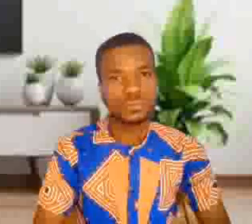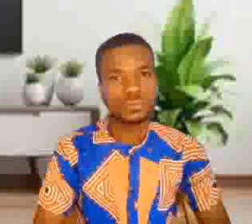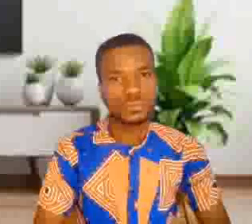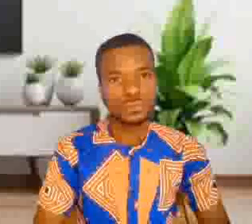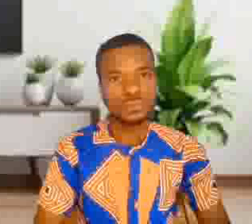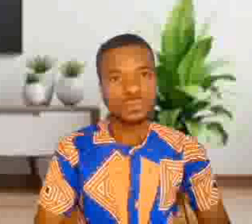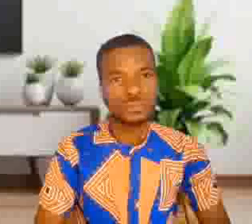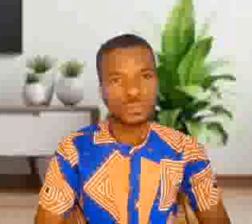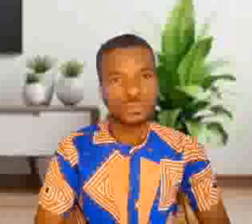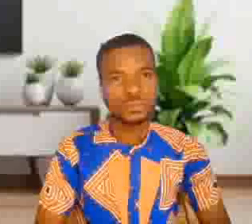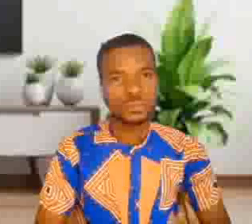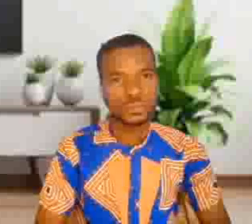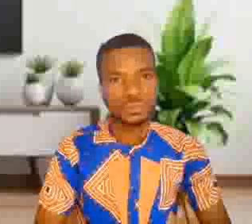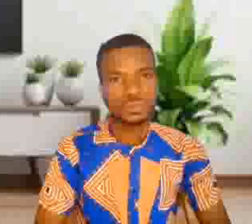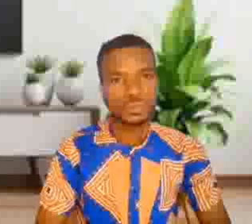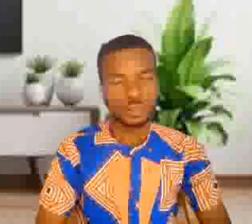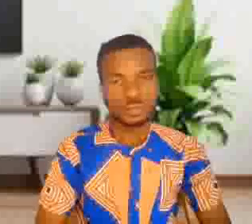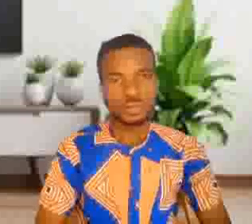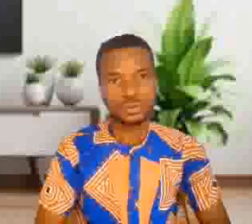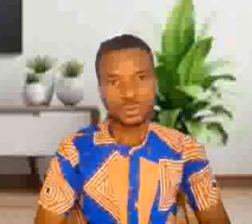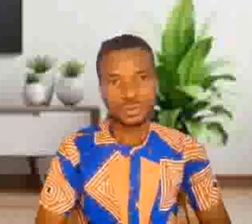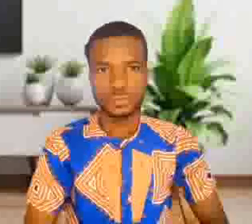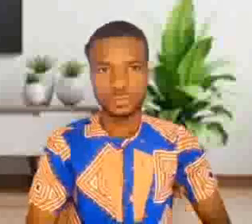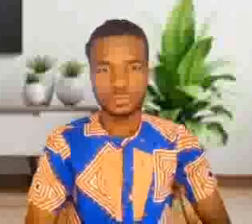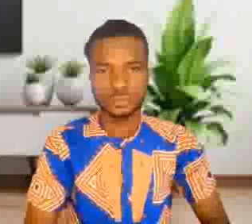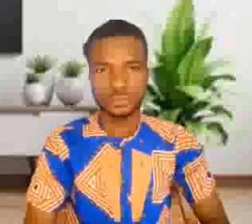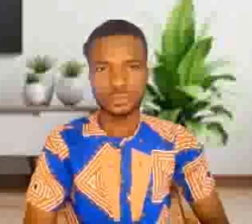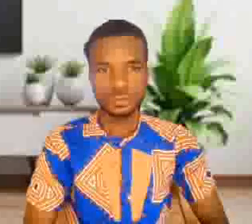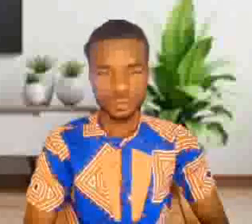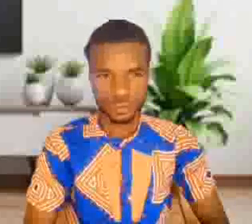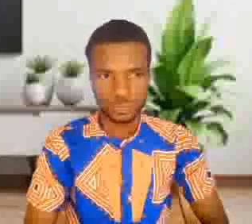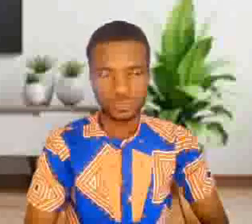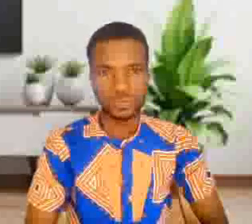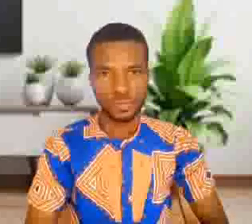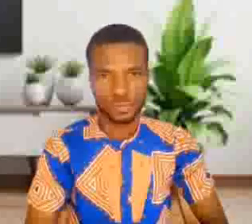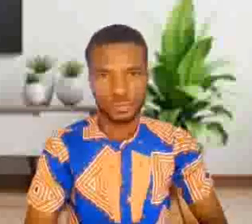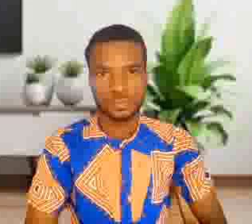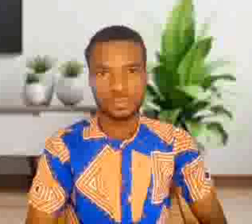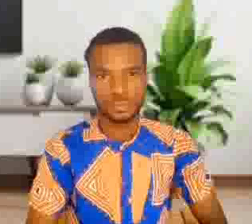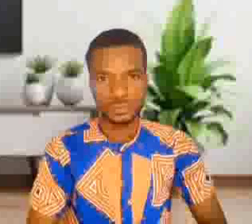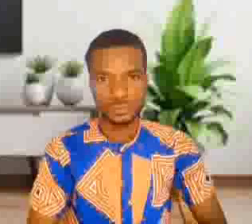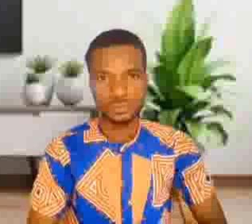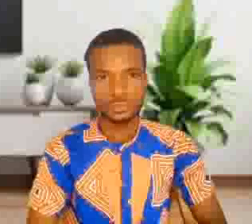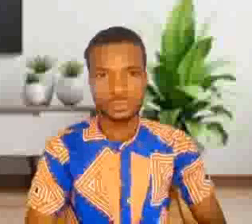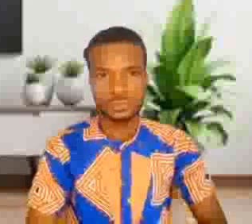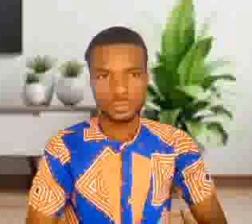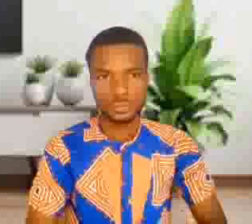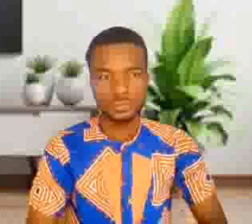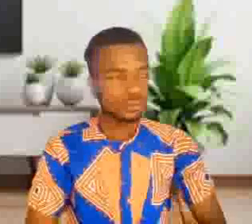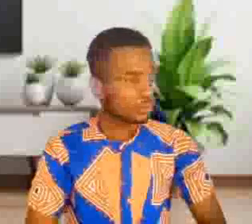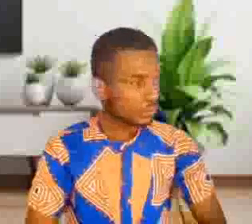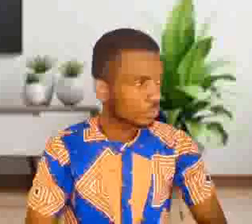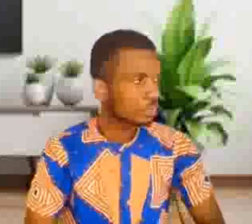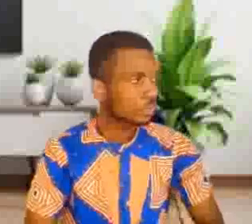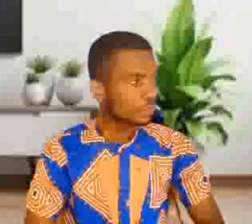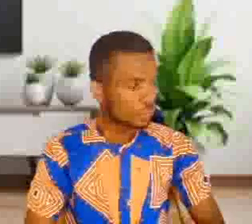man. When he created man, he said, let them have dominion. So the five organic things that makes for